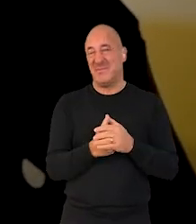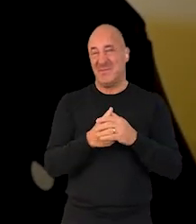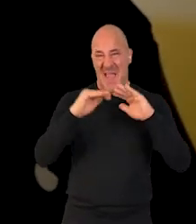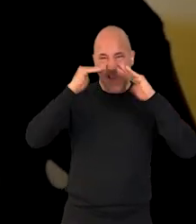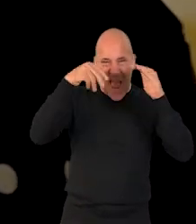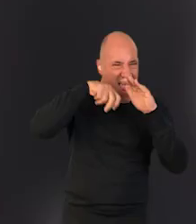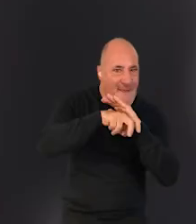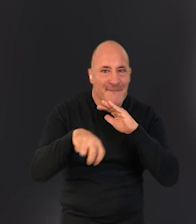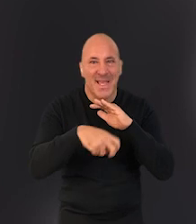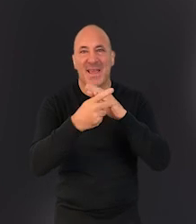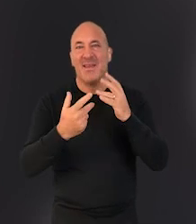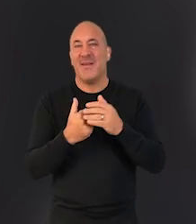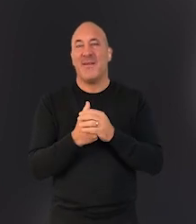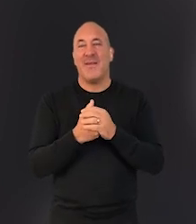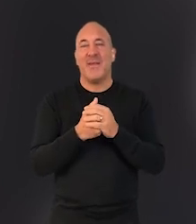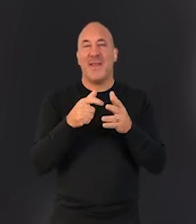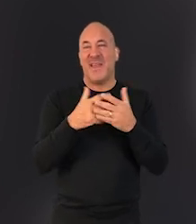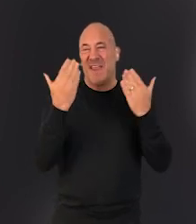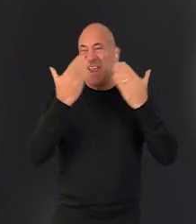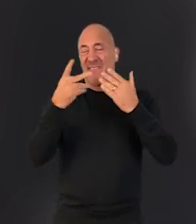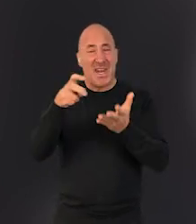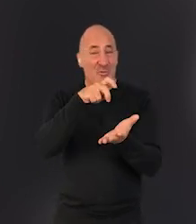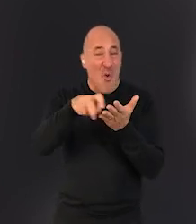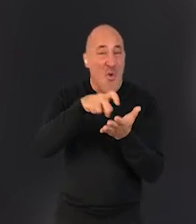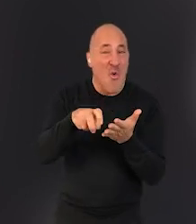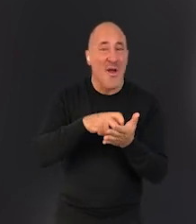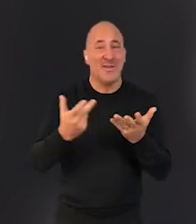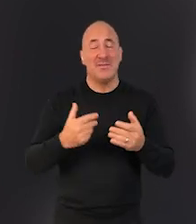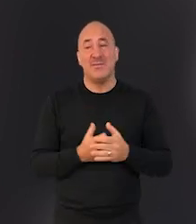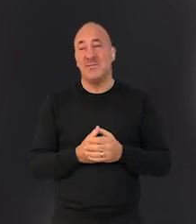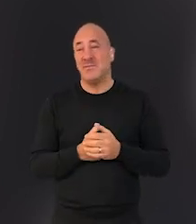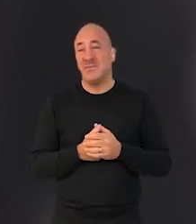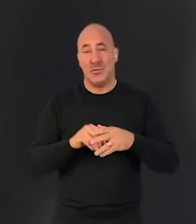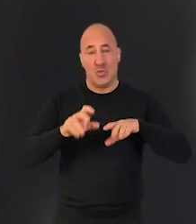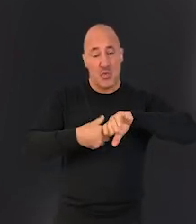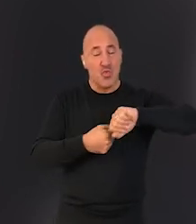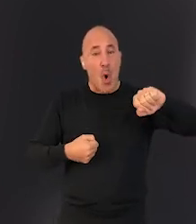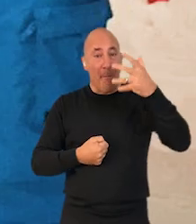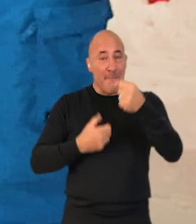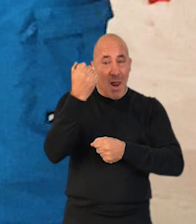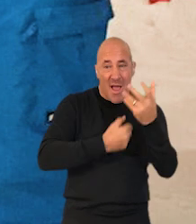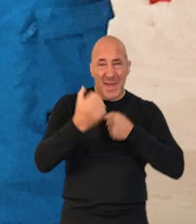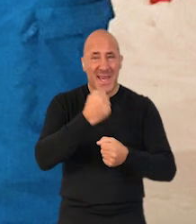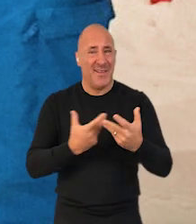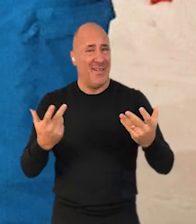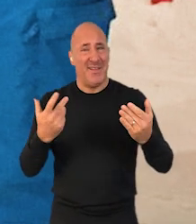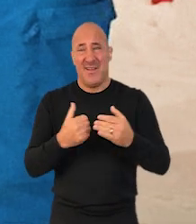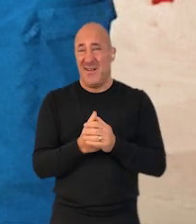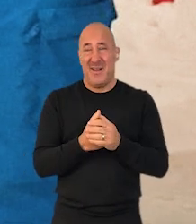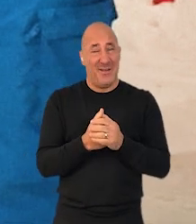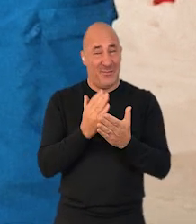do abseiling, they do caving, they do walks in the evening, they go on rope